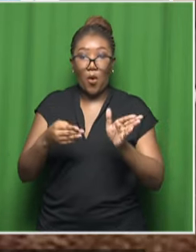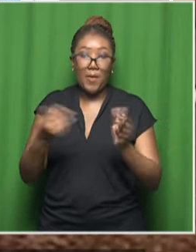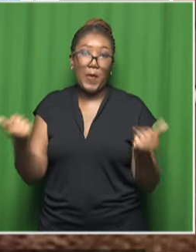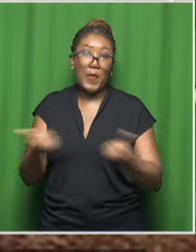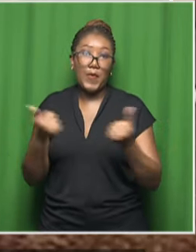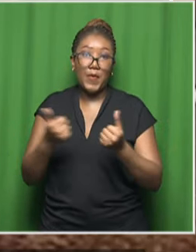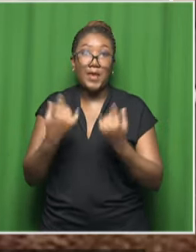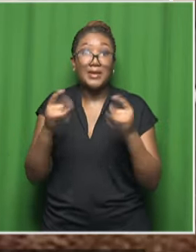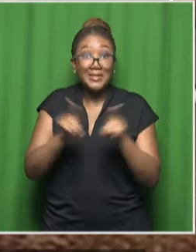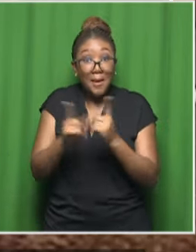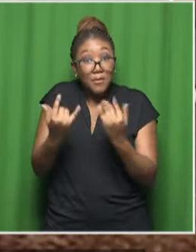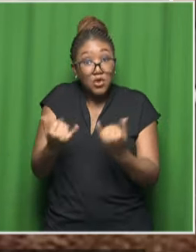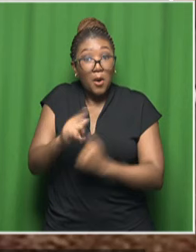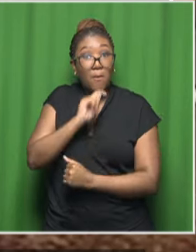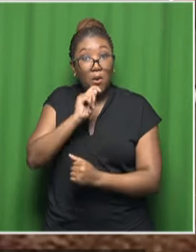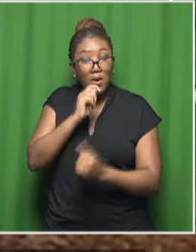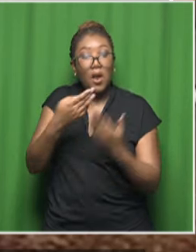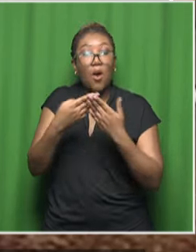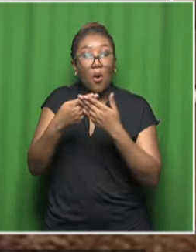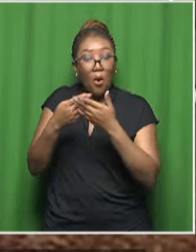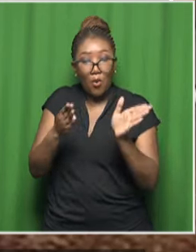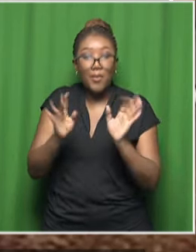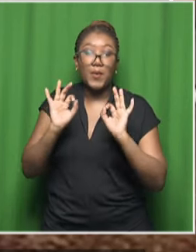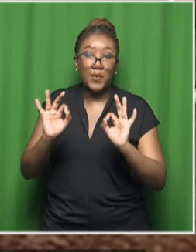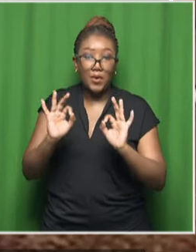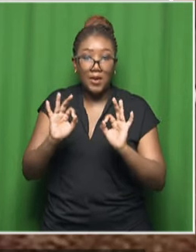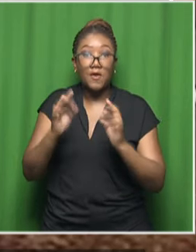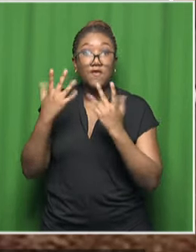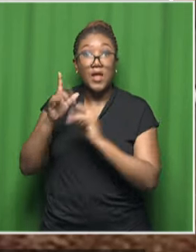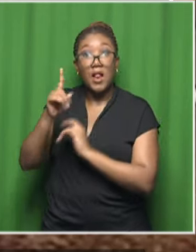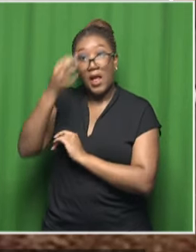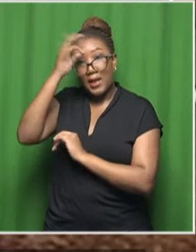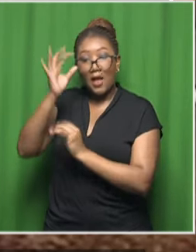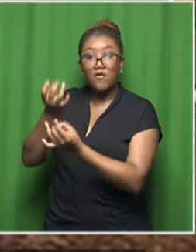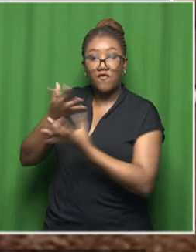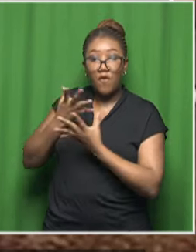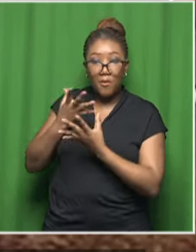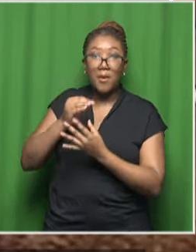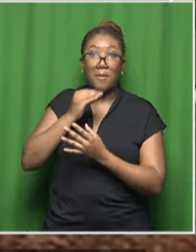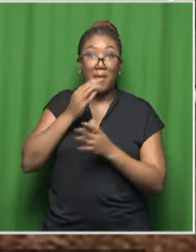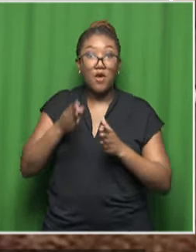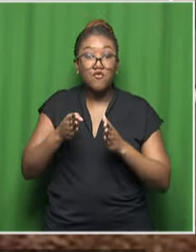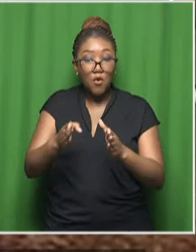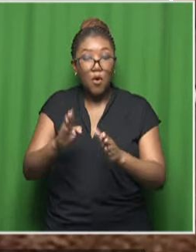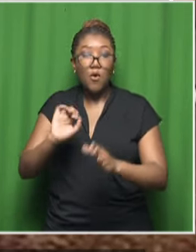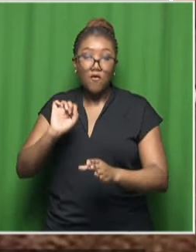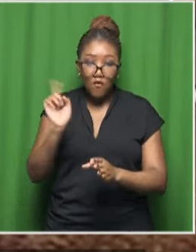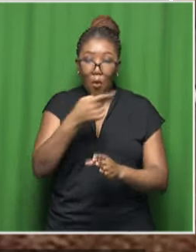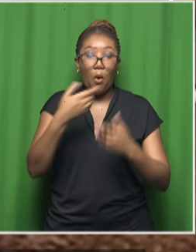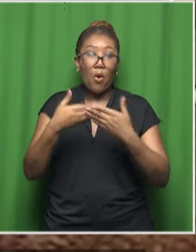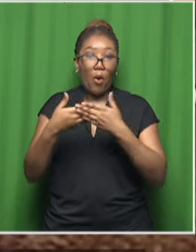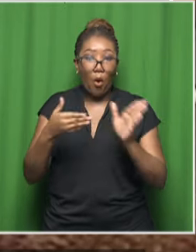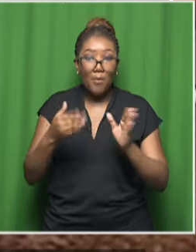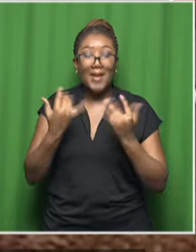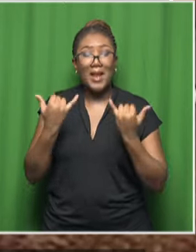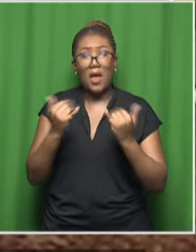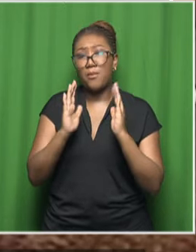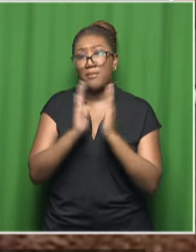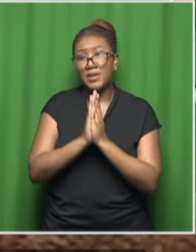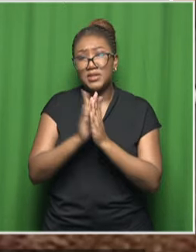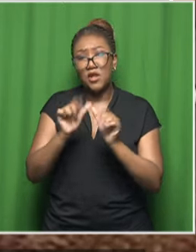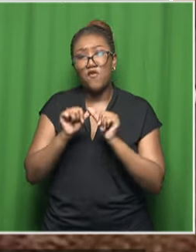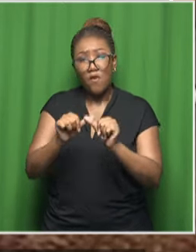are open this morning. So that's just a note that we've got from the from government, saying all roads are open. Motorists advised to adhere to rules of the roads and be cautious.